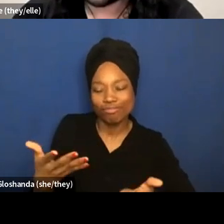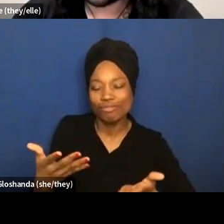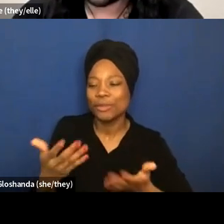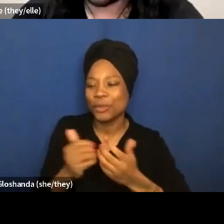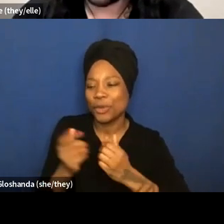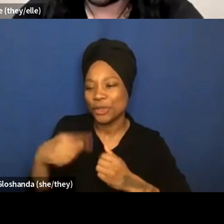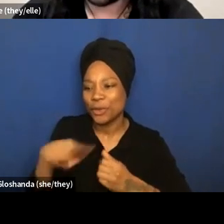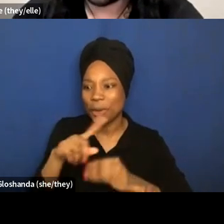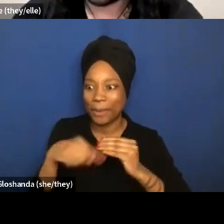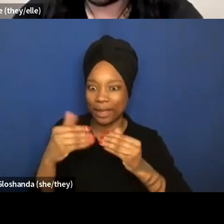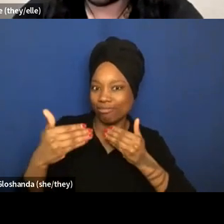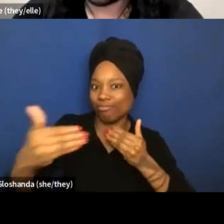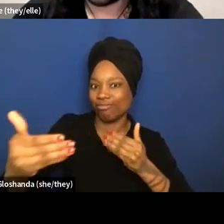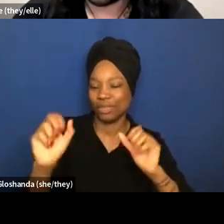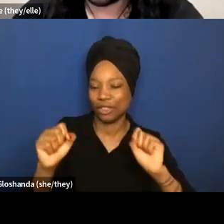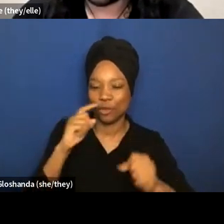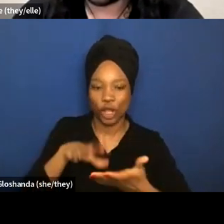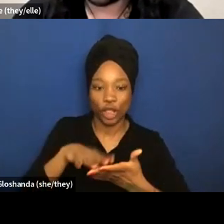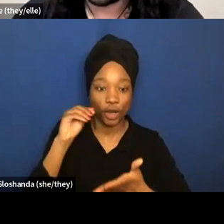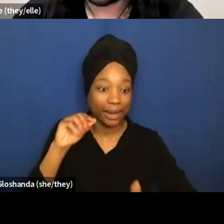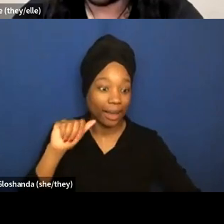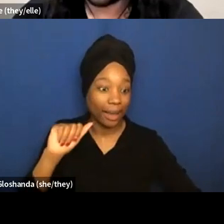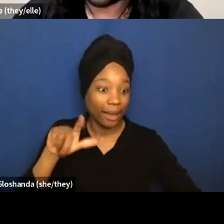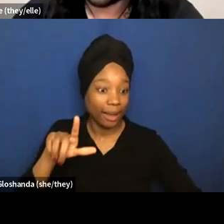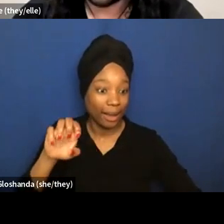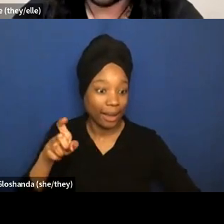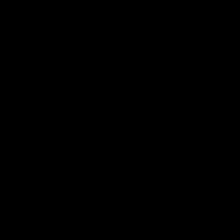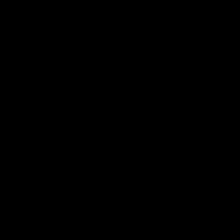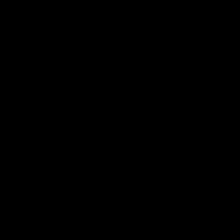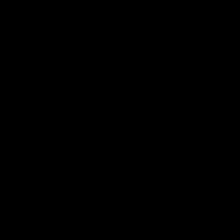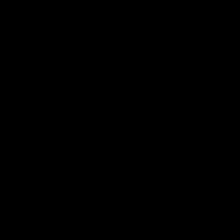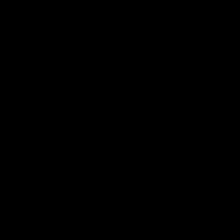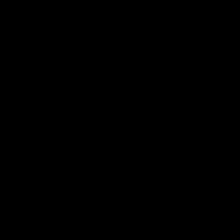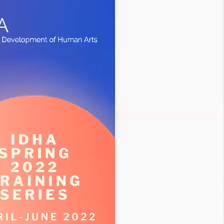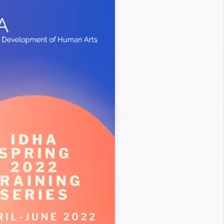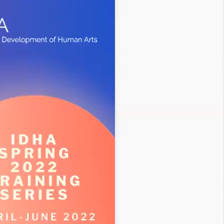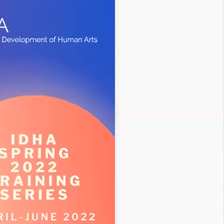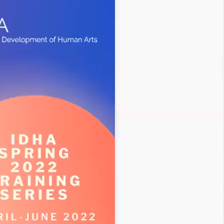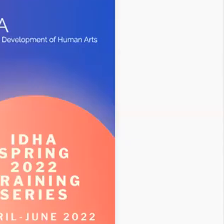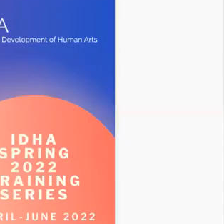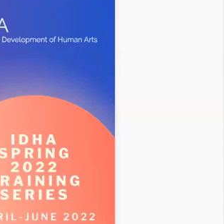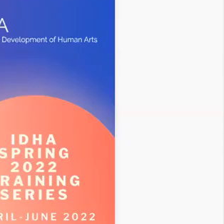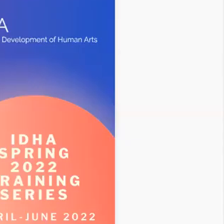are able to share your screen. We'll keep it really brief, but